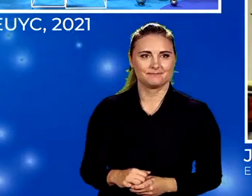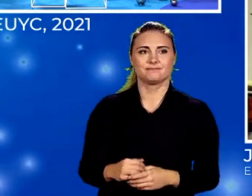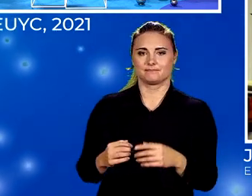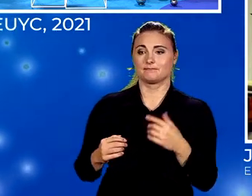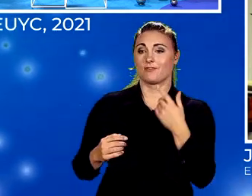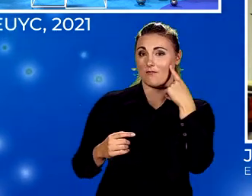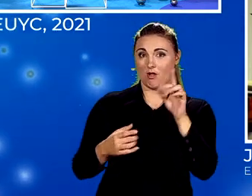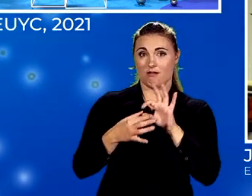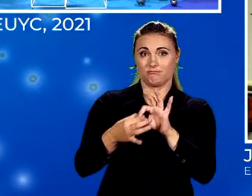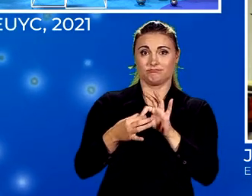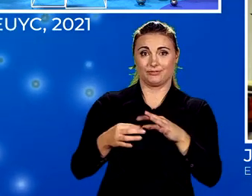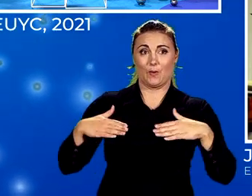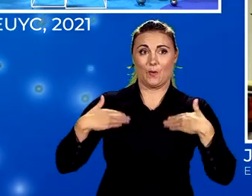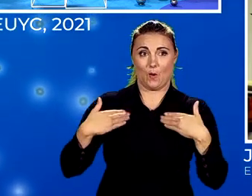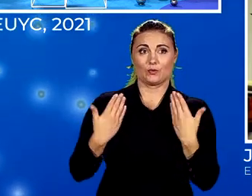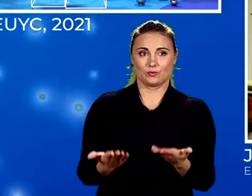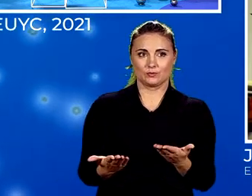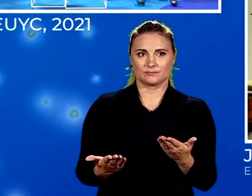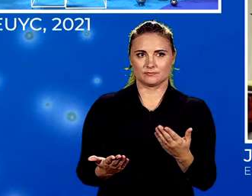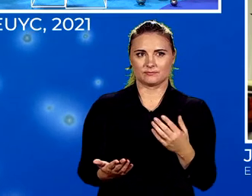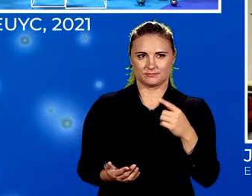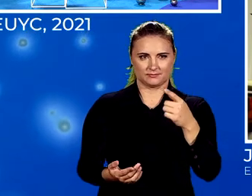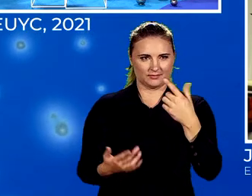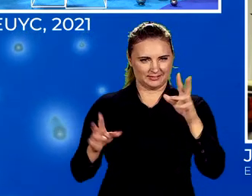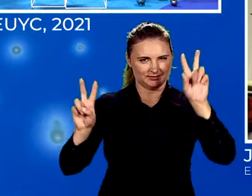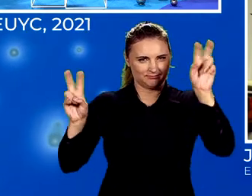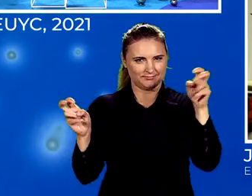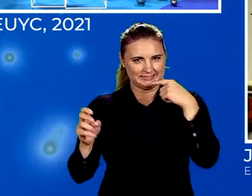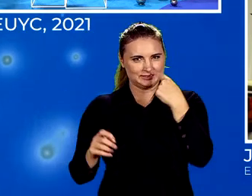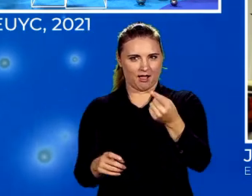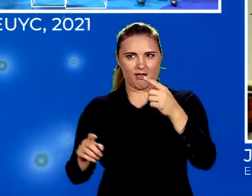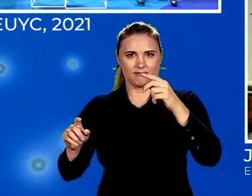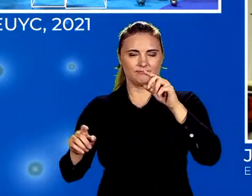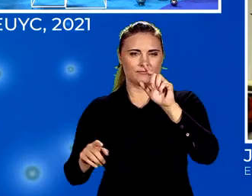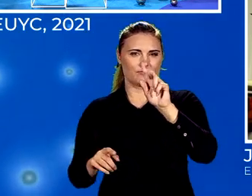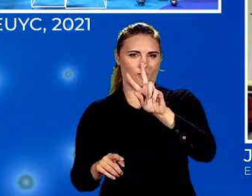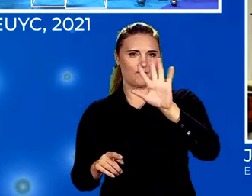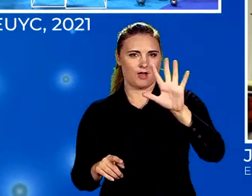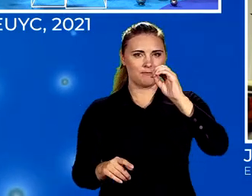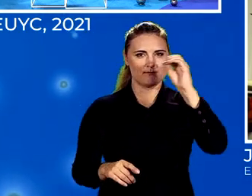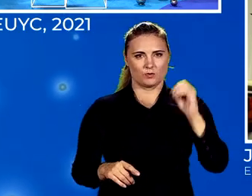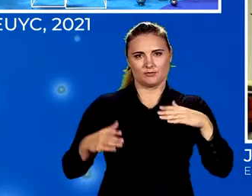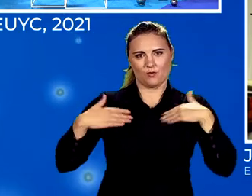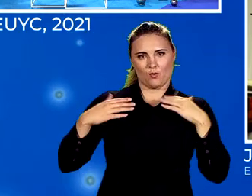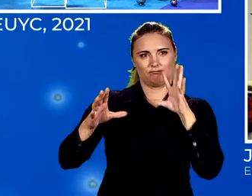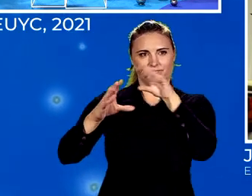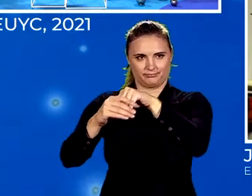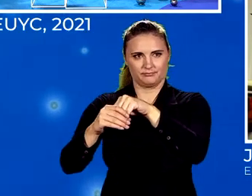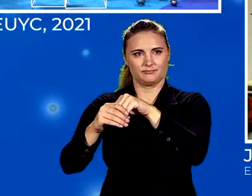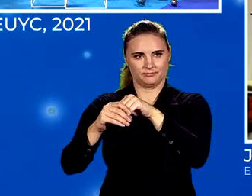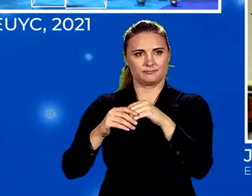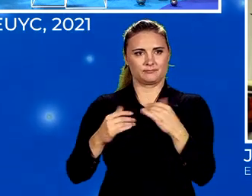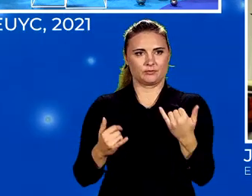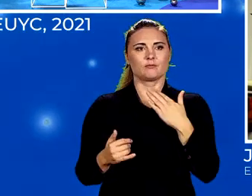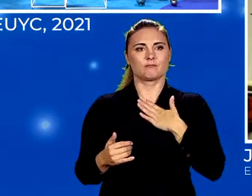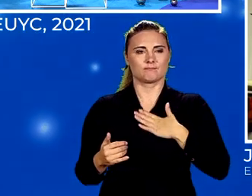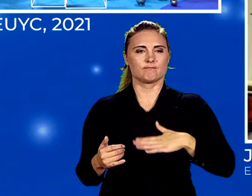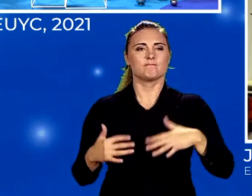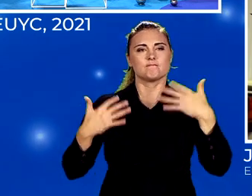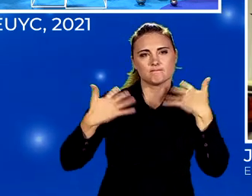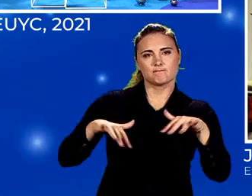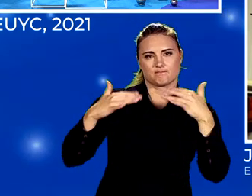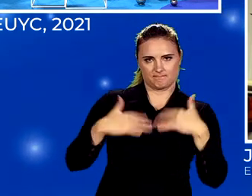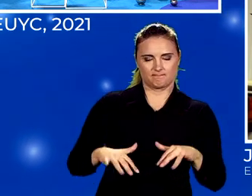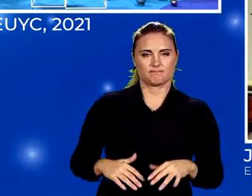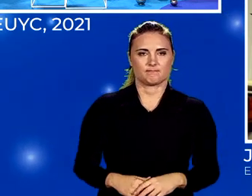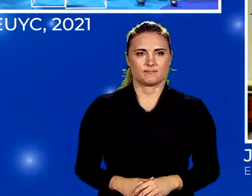So 25%, at first, let me give you a brief introduction to the project. So despite making up a